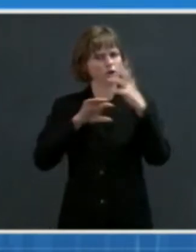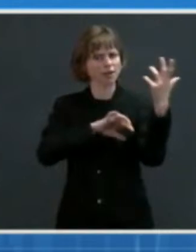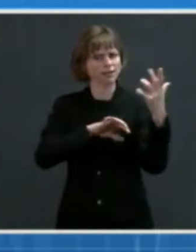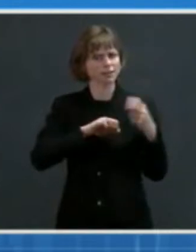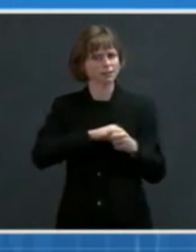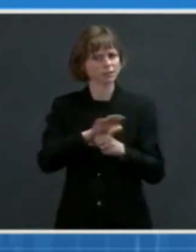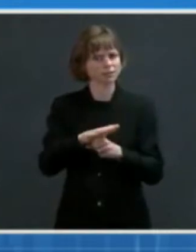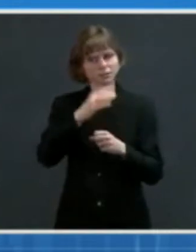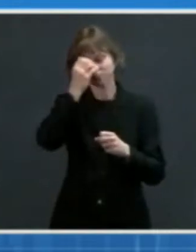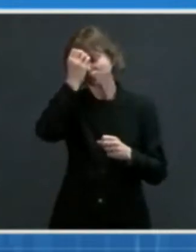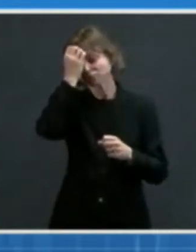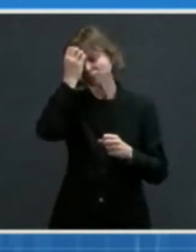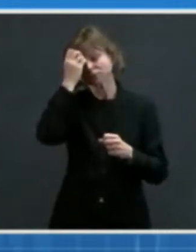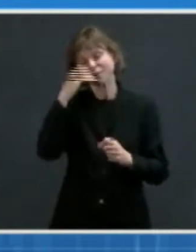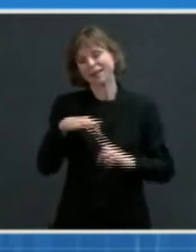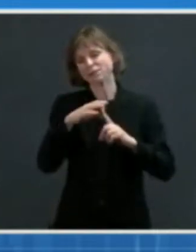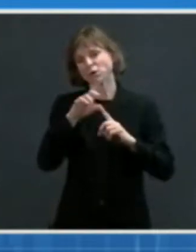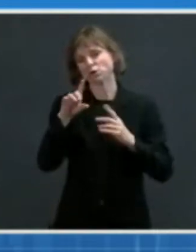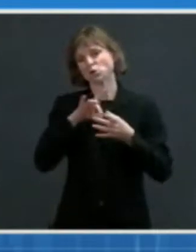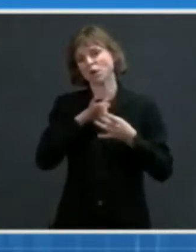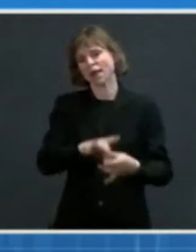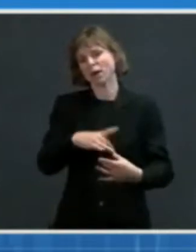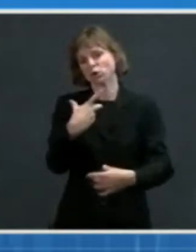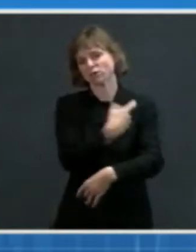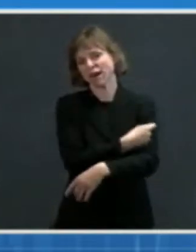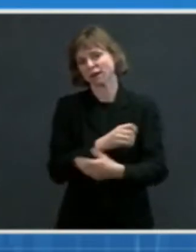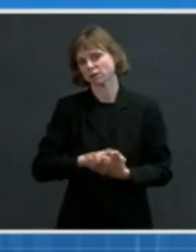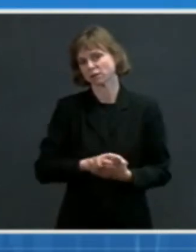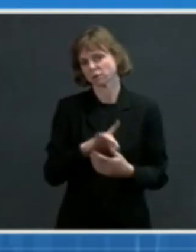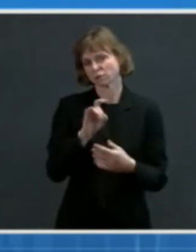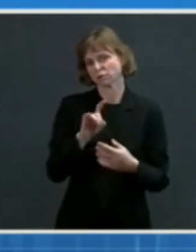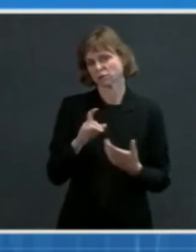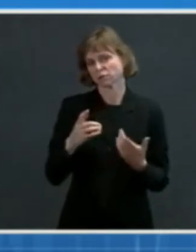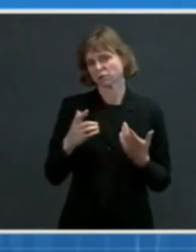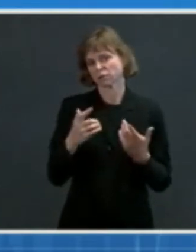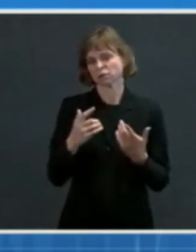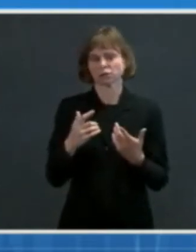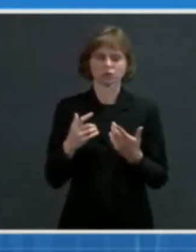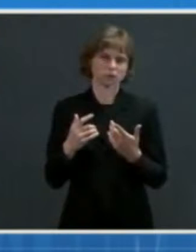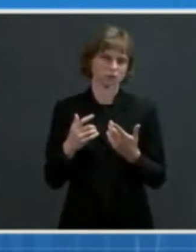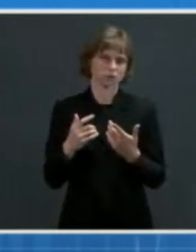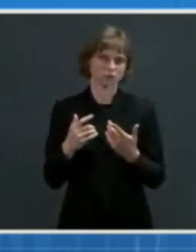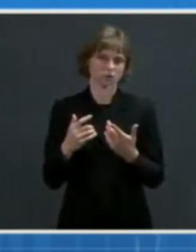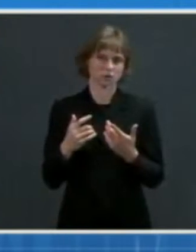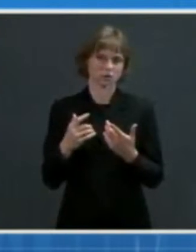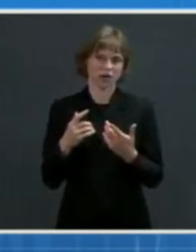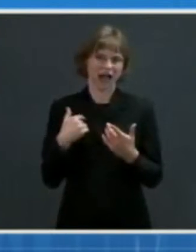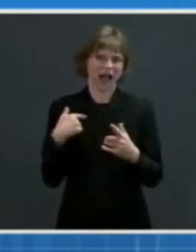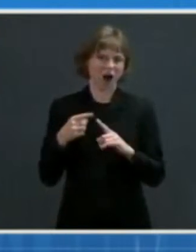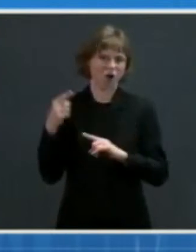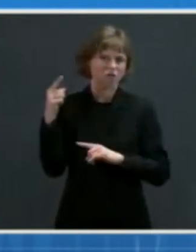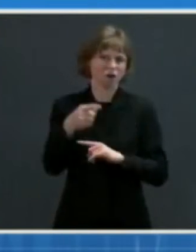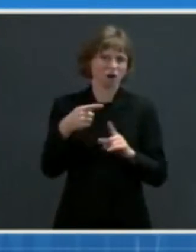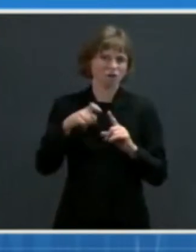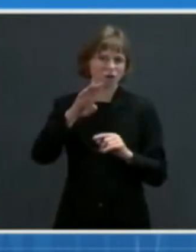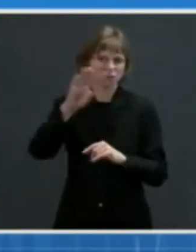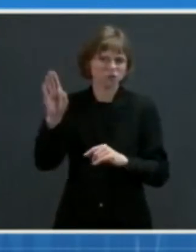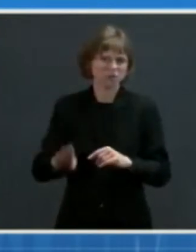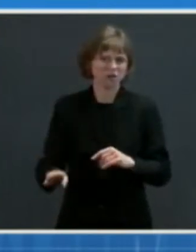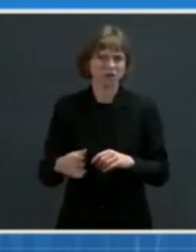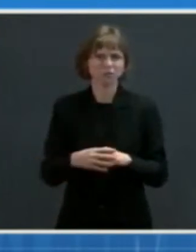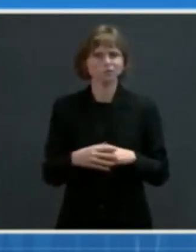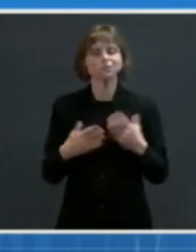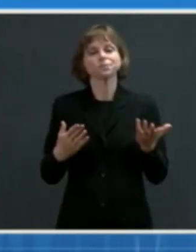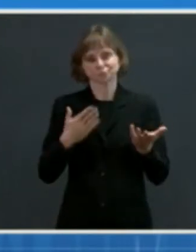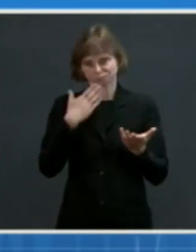it comes to vaccination? Are you having conversation or working with authorities from Brazil? Yeah.